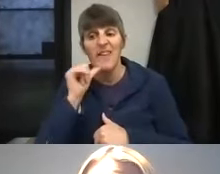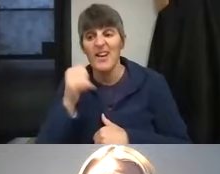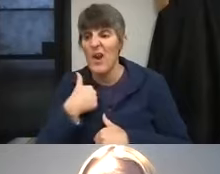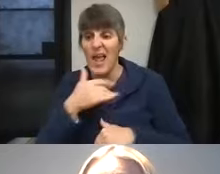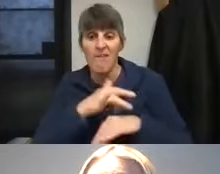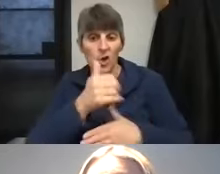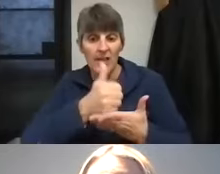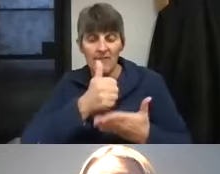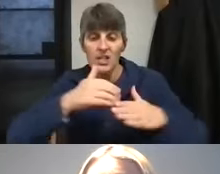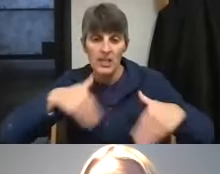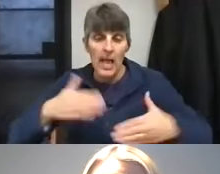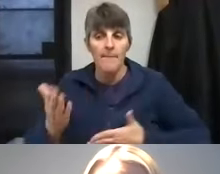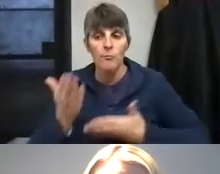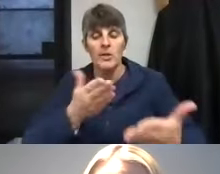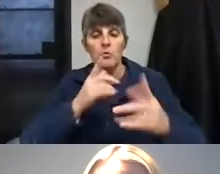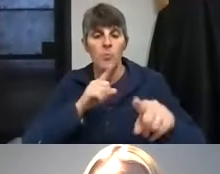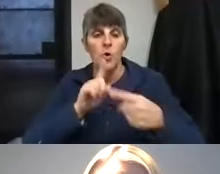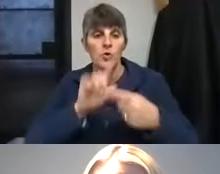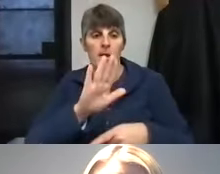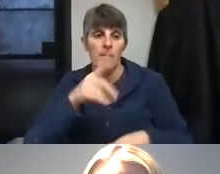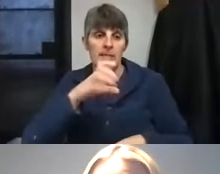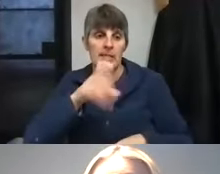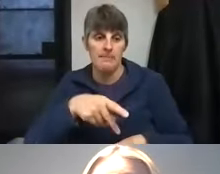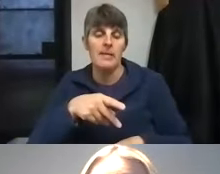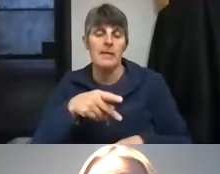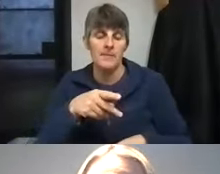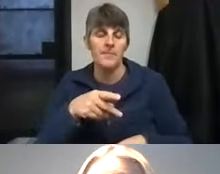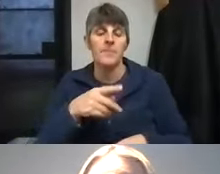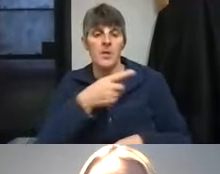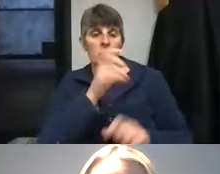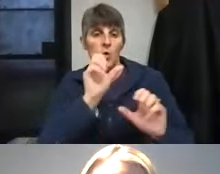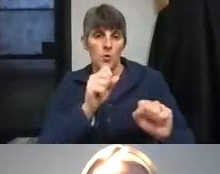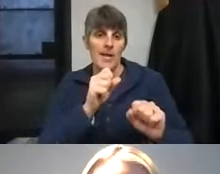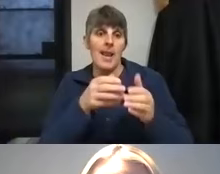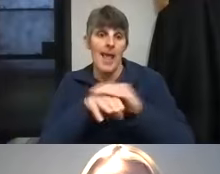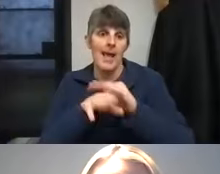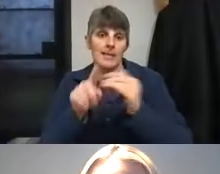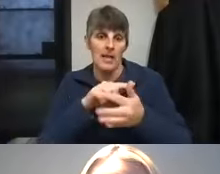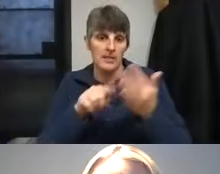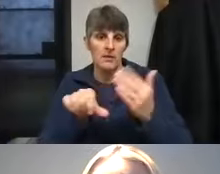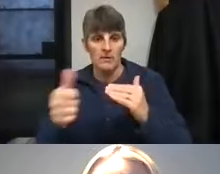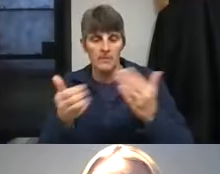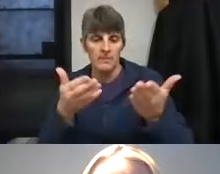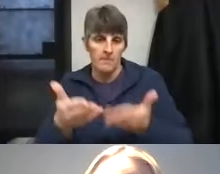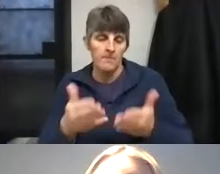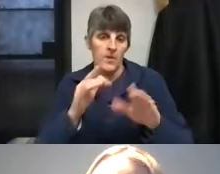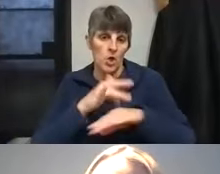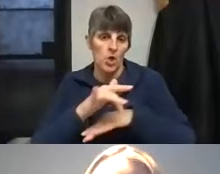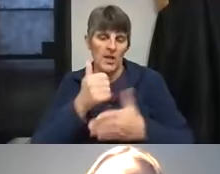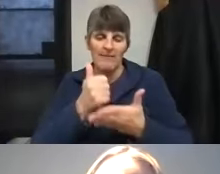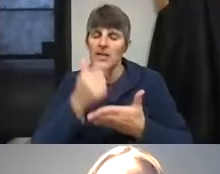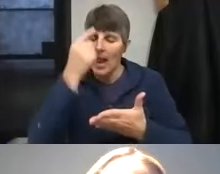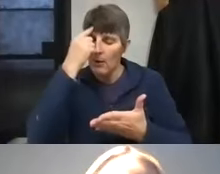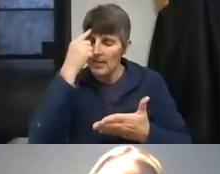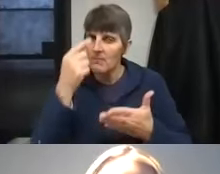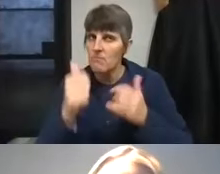early intervention yet, bring this report to their primary care doctor so you can access those early intervention supports. I would say those are the